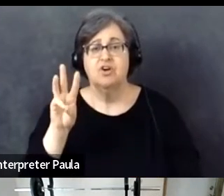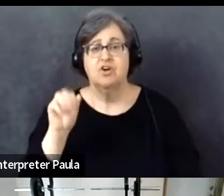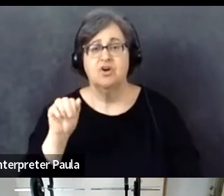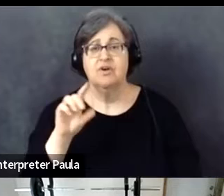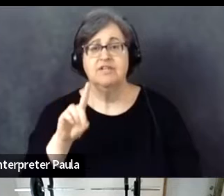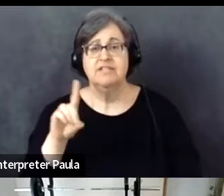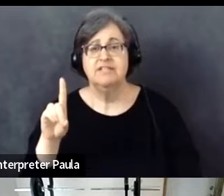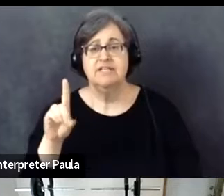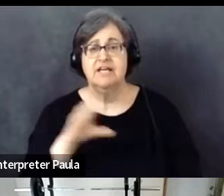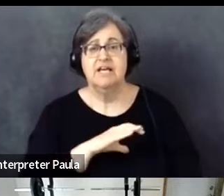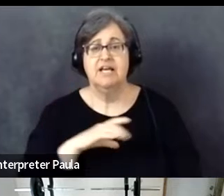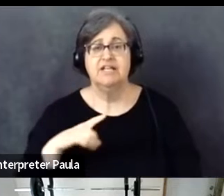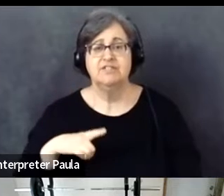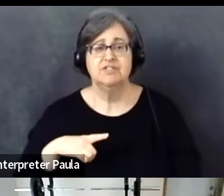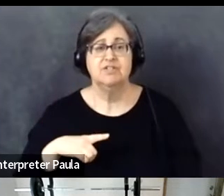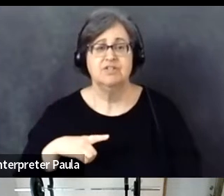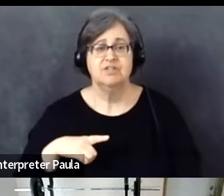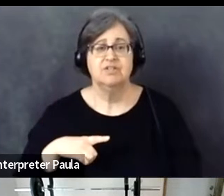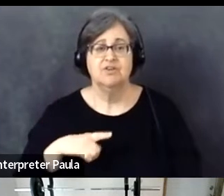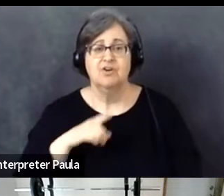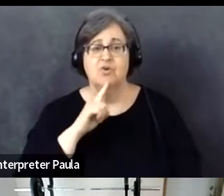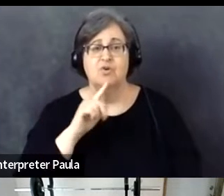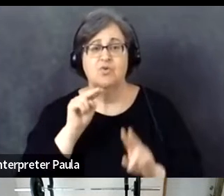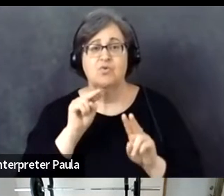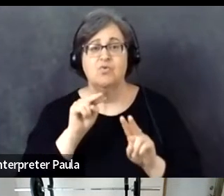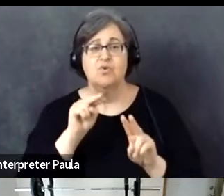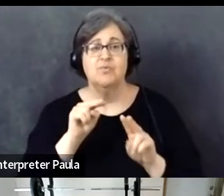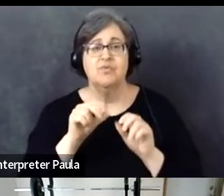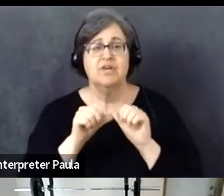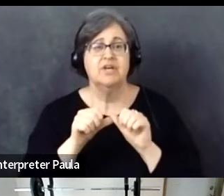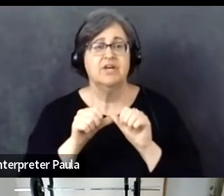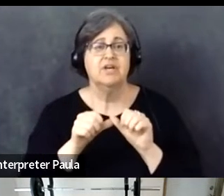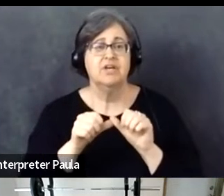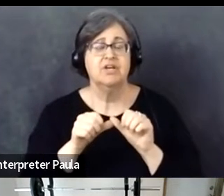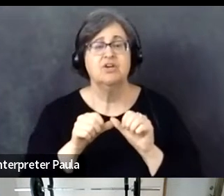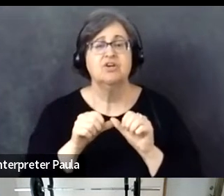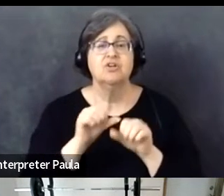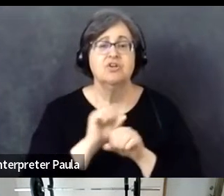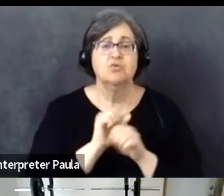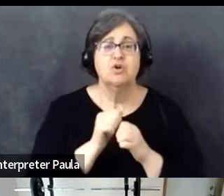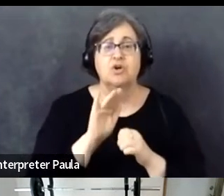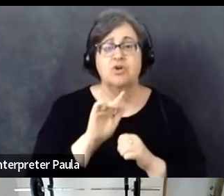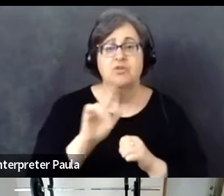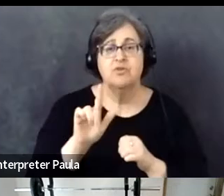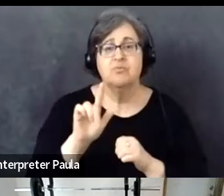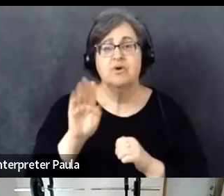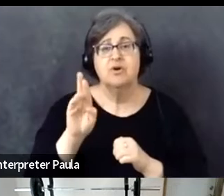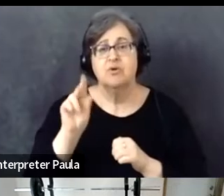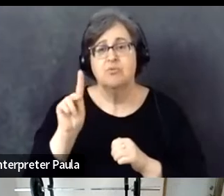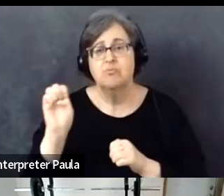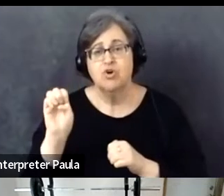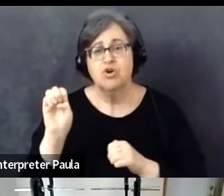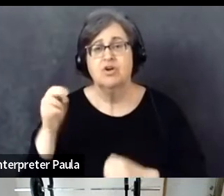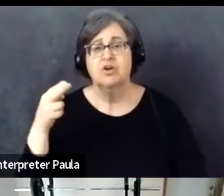Council. And I really am looking forward to continuing to work with Bill and Brooke and Hugh